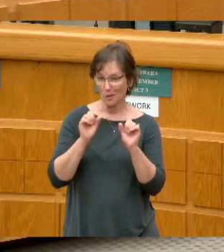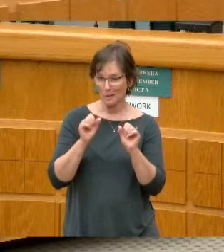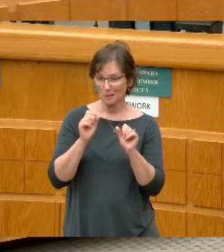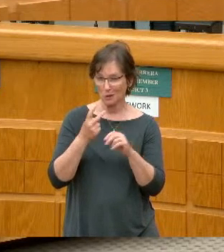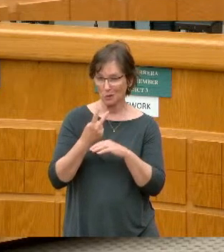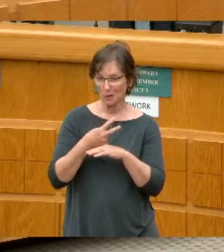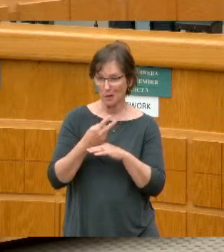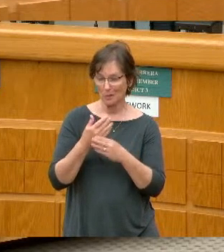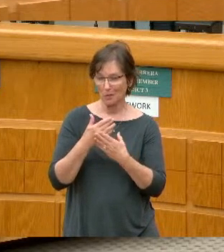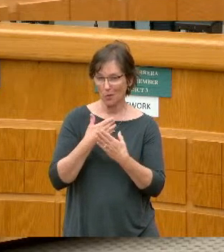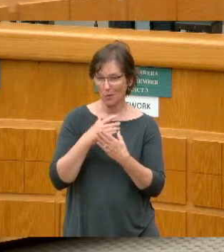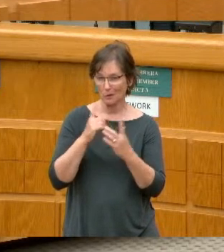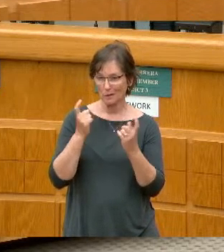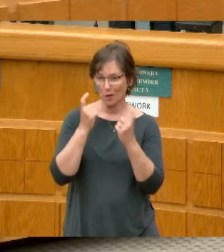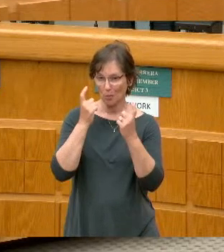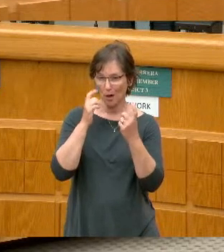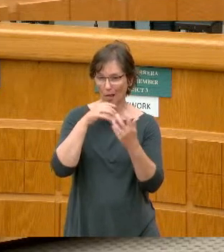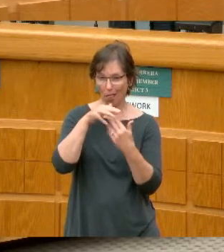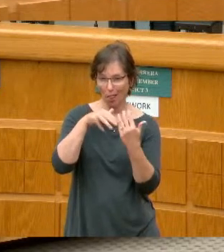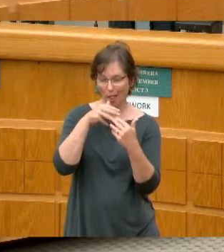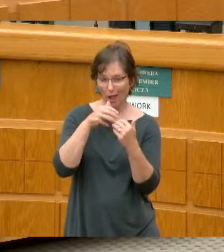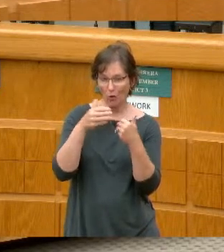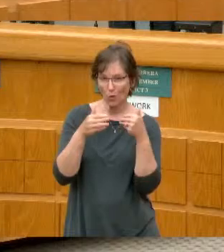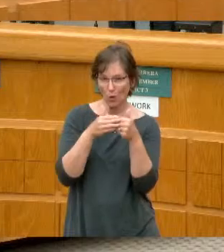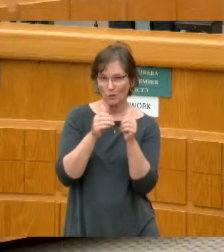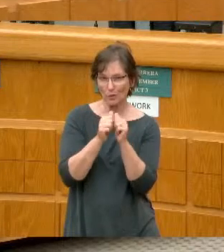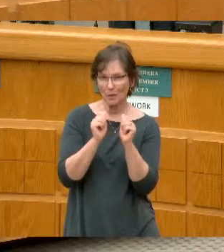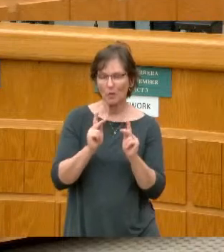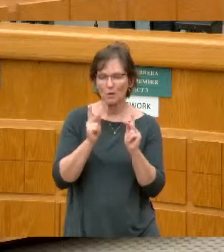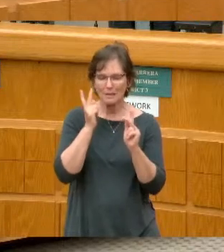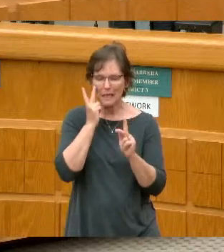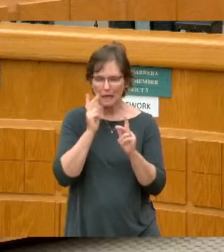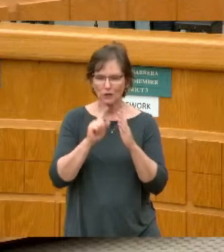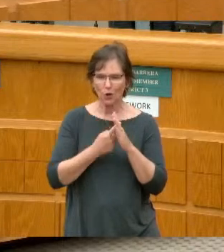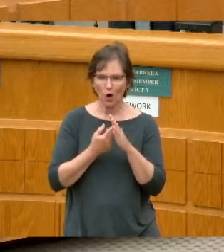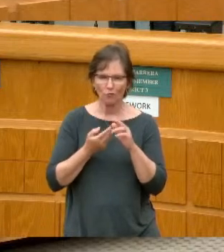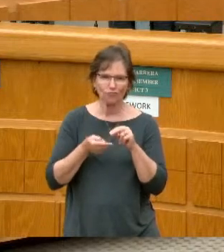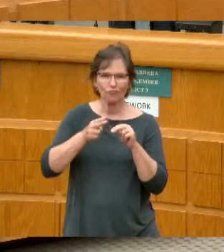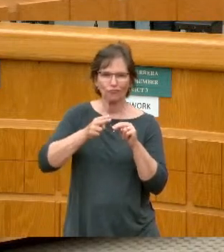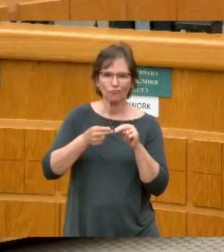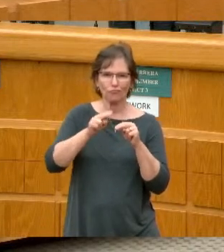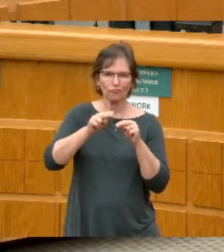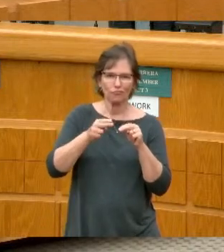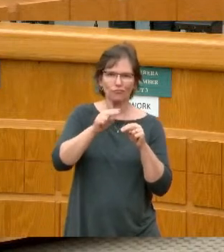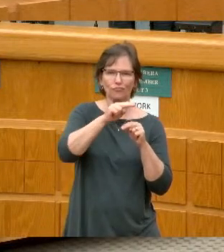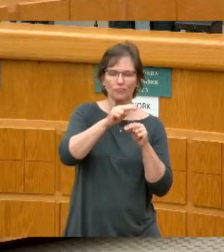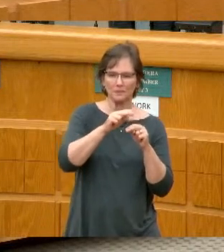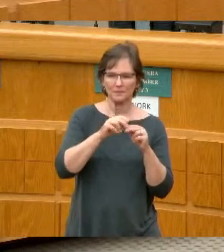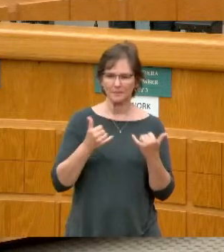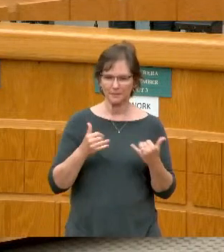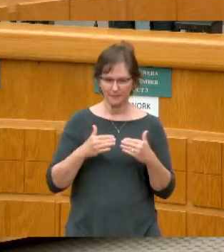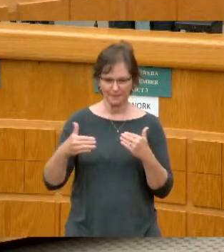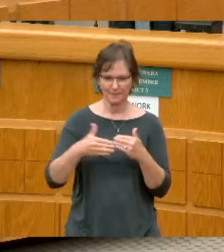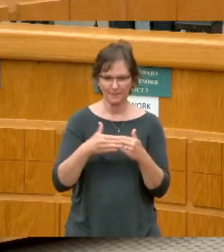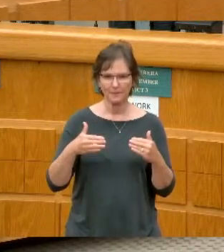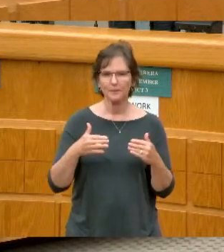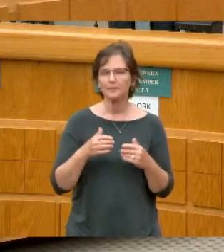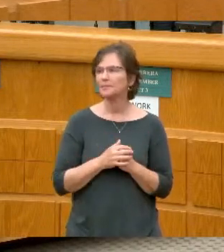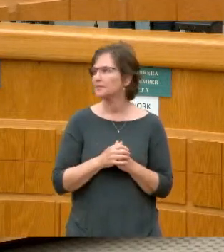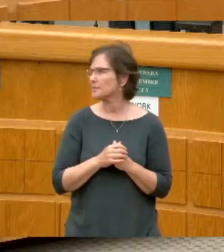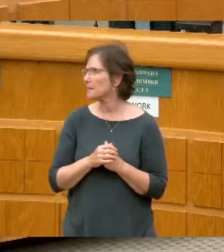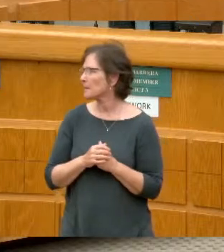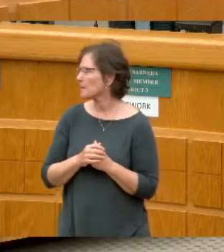to today at 120 cases. Also interesting is October 31st on Halloween, you see